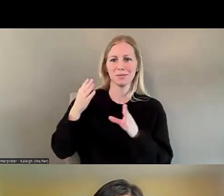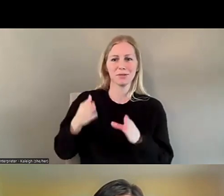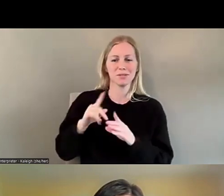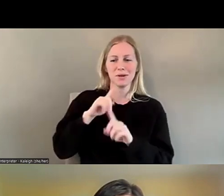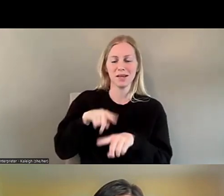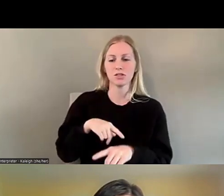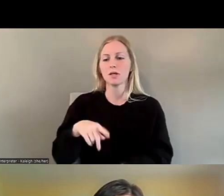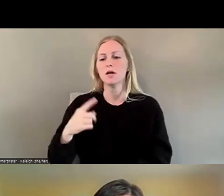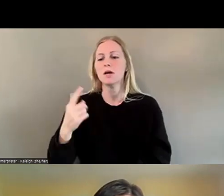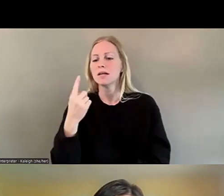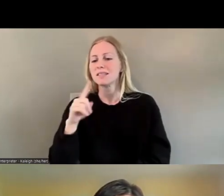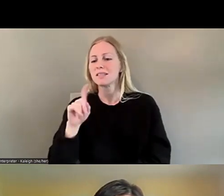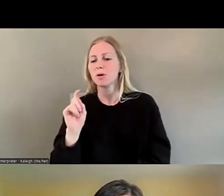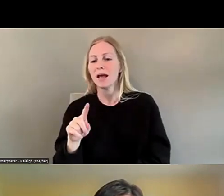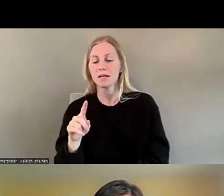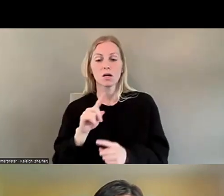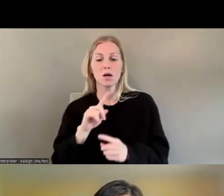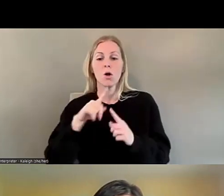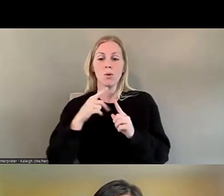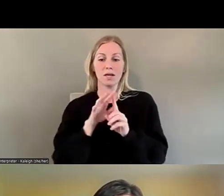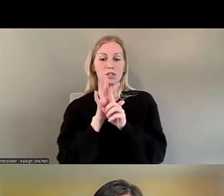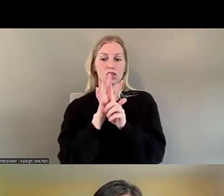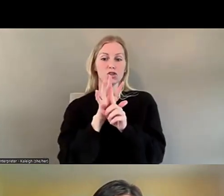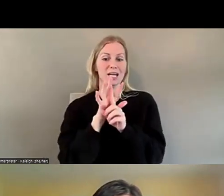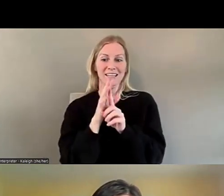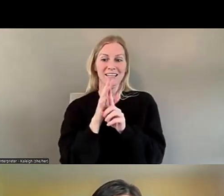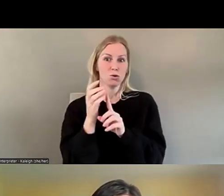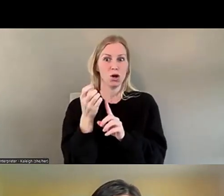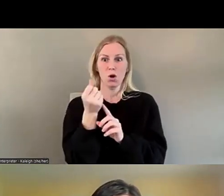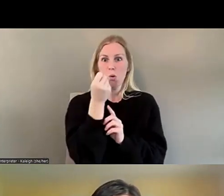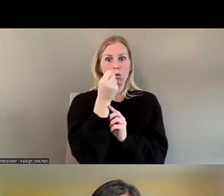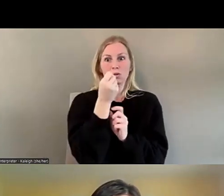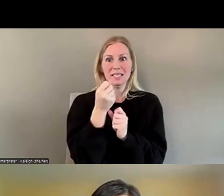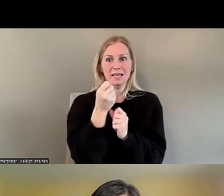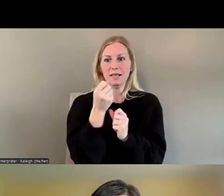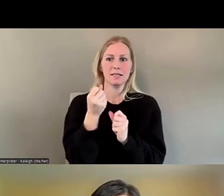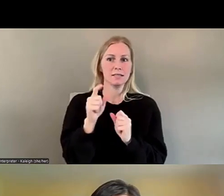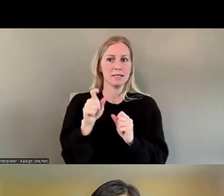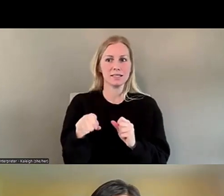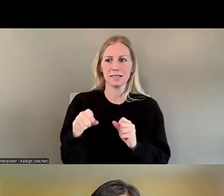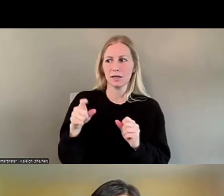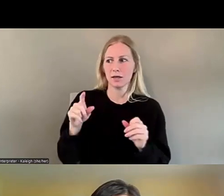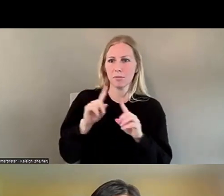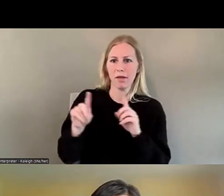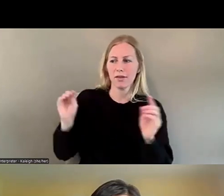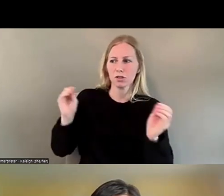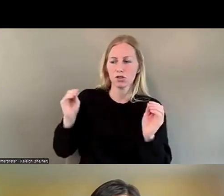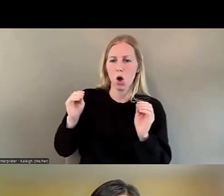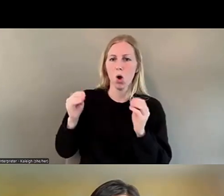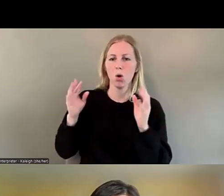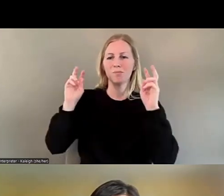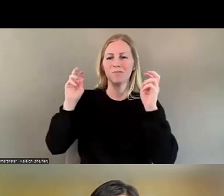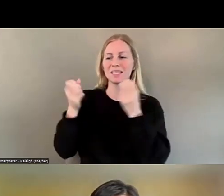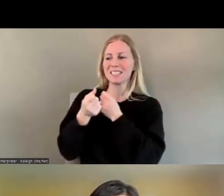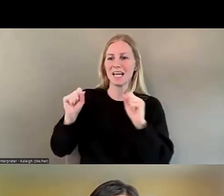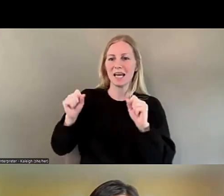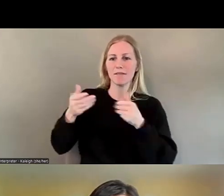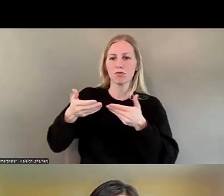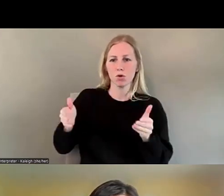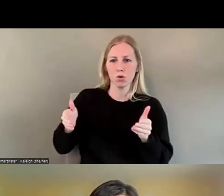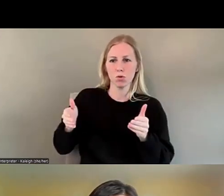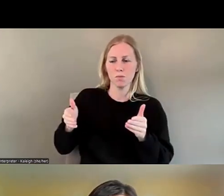when a restraint is necessary and there is not a quote unquote safe room in the school, where are the staff supposed to